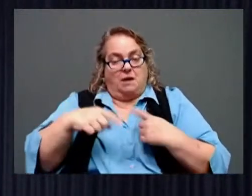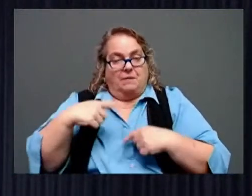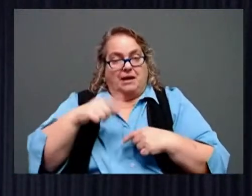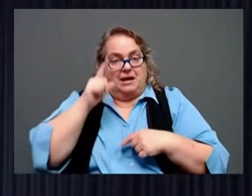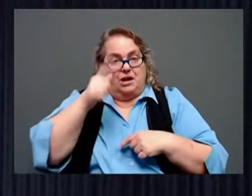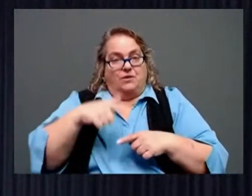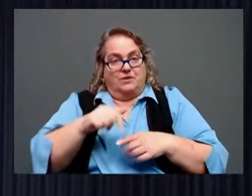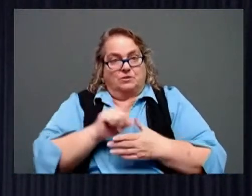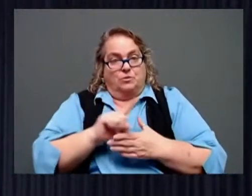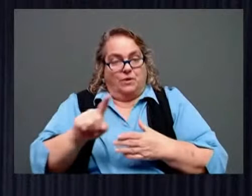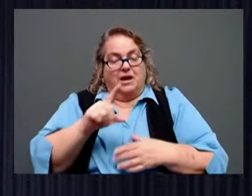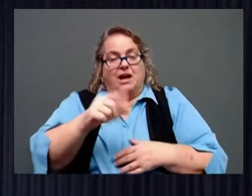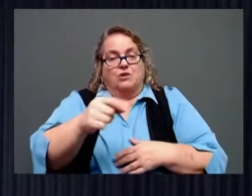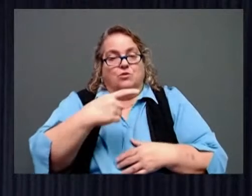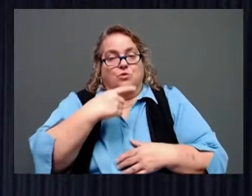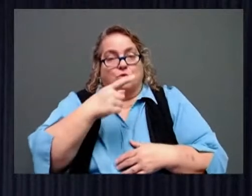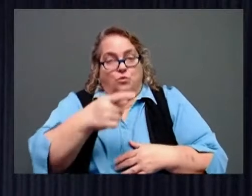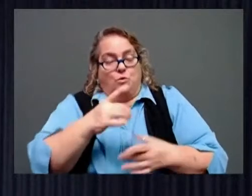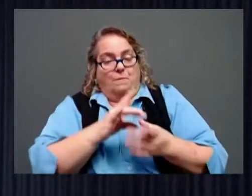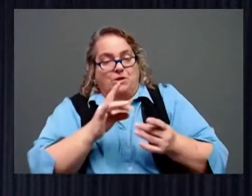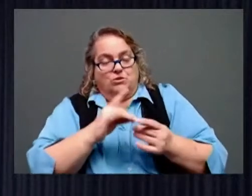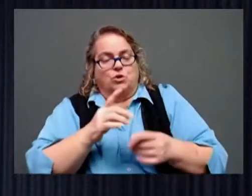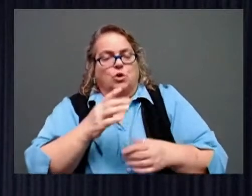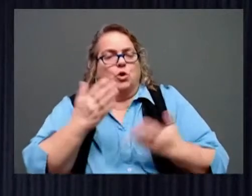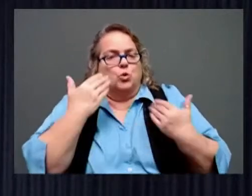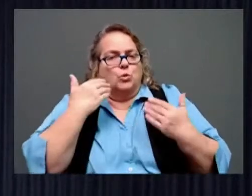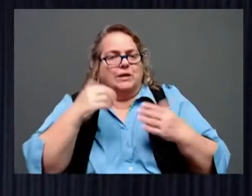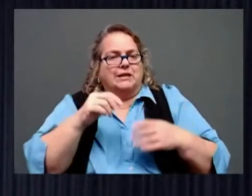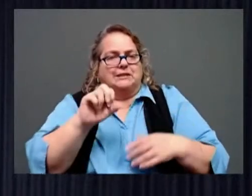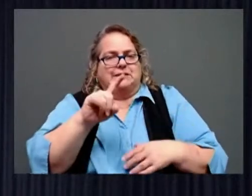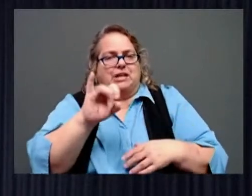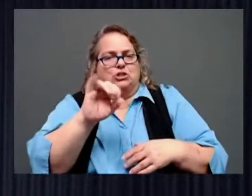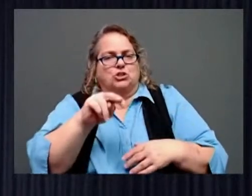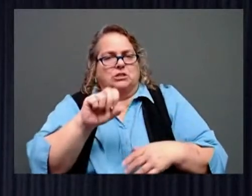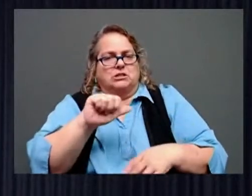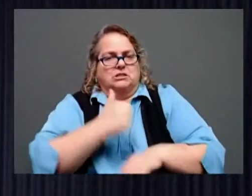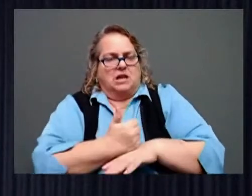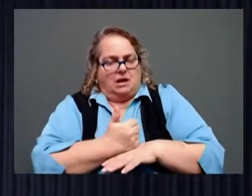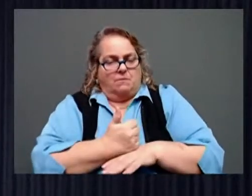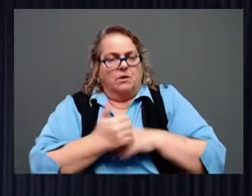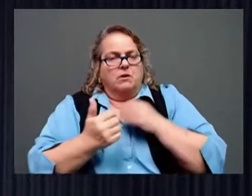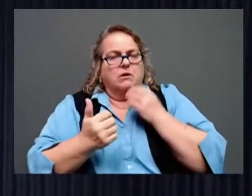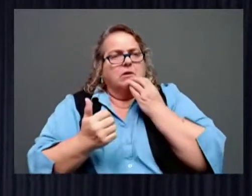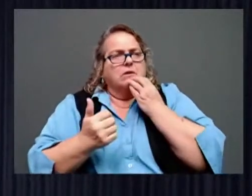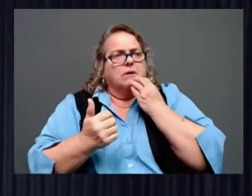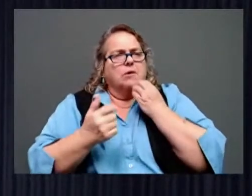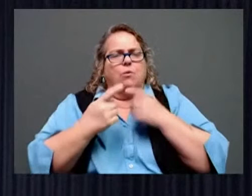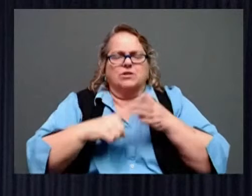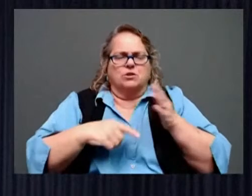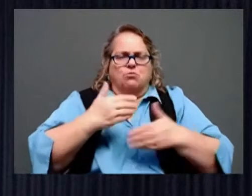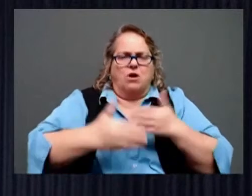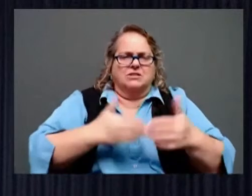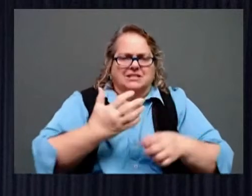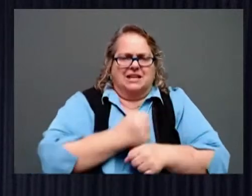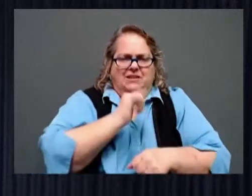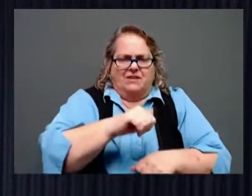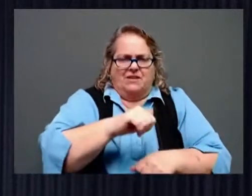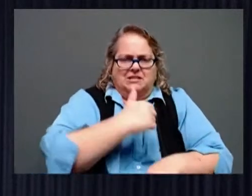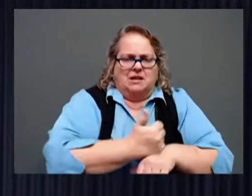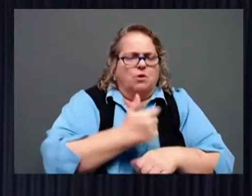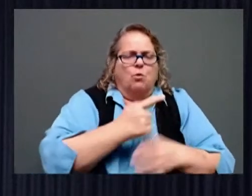of cooling stations. What progress is being made on getting those set up, and what will those provide? And my second question is